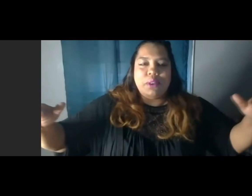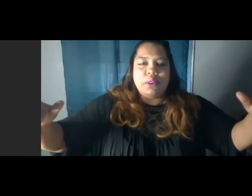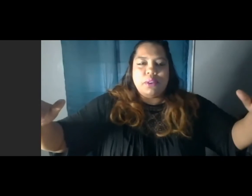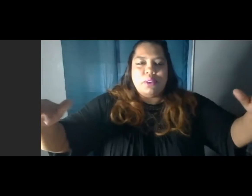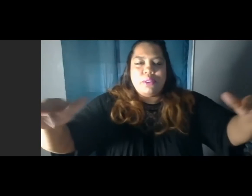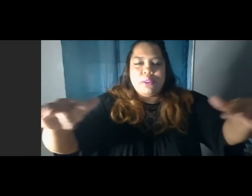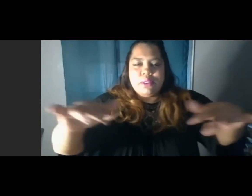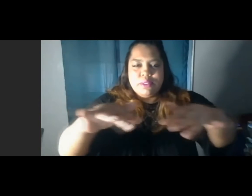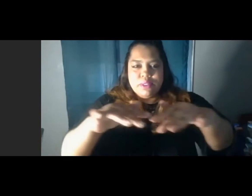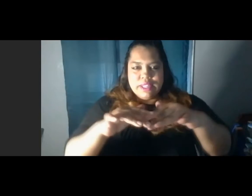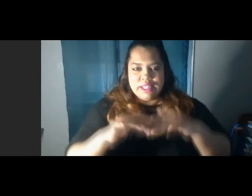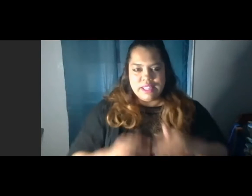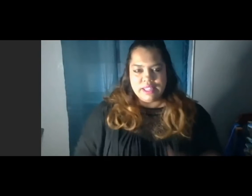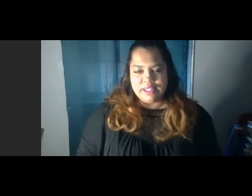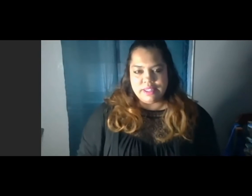hope.